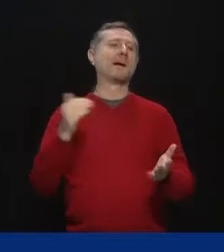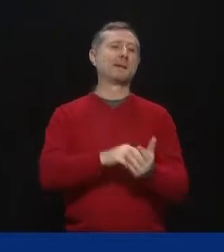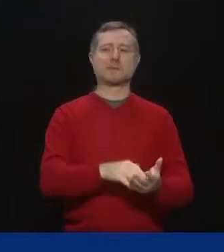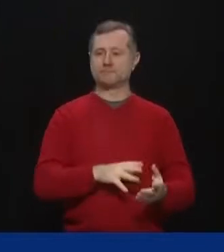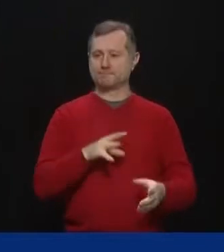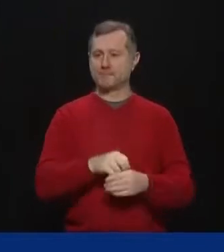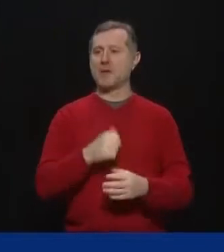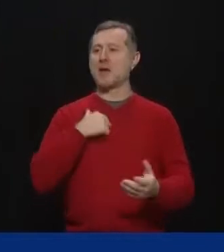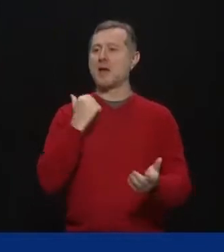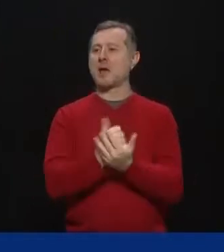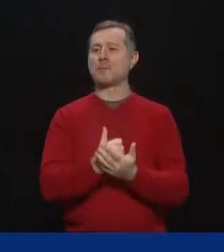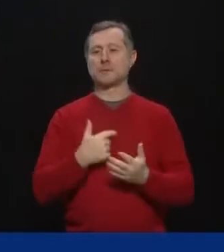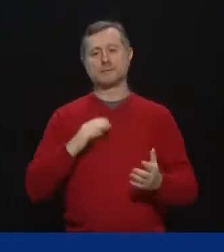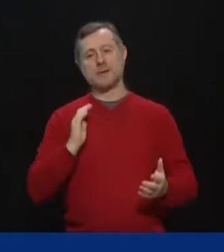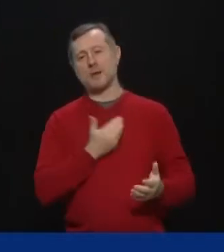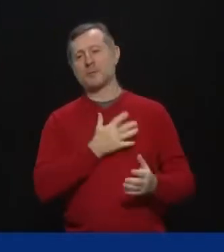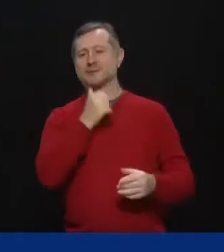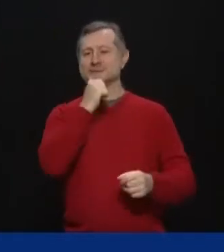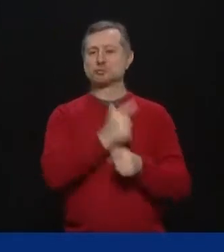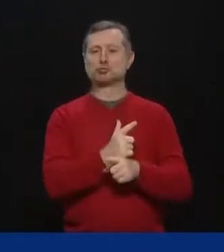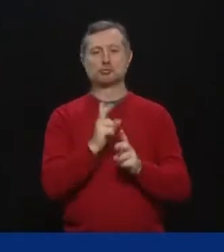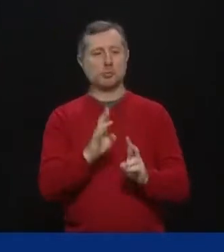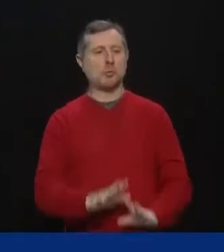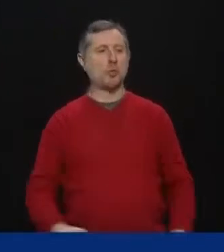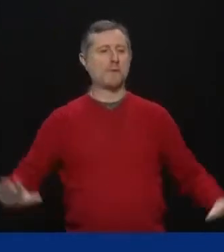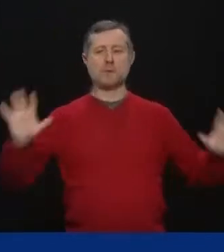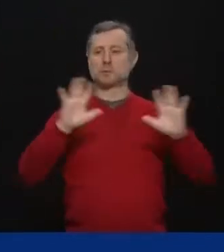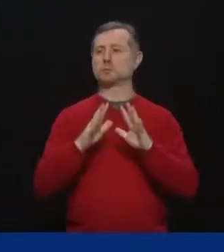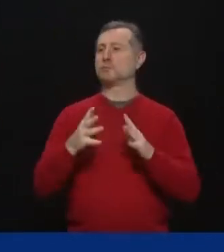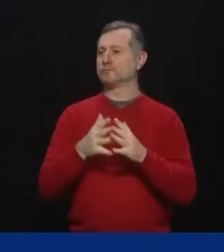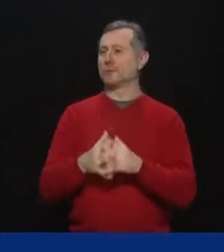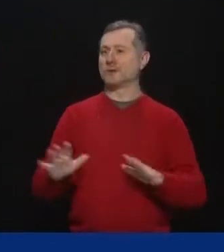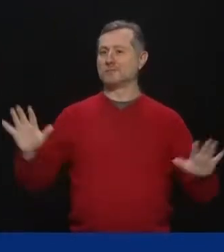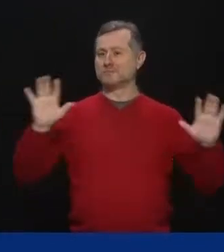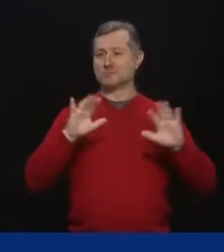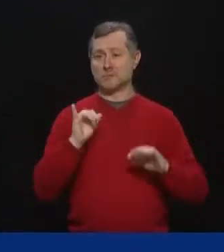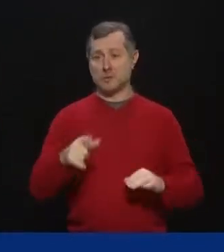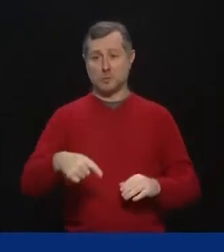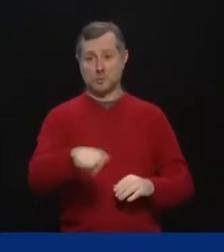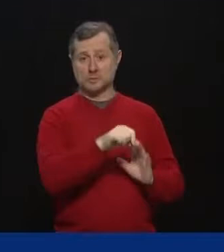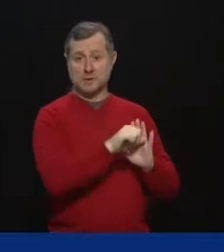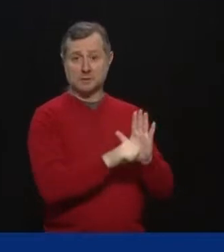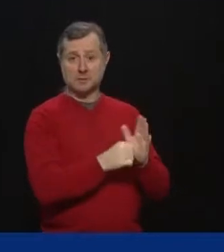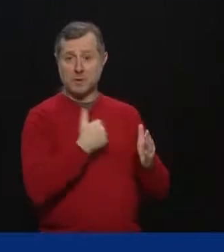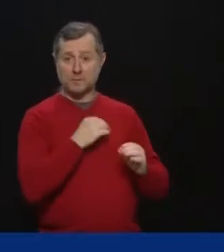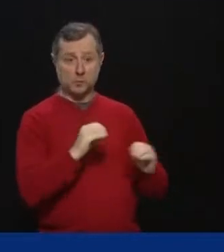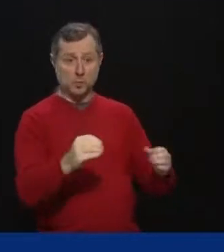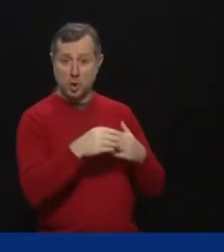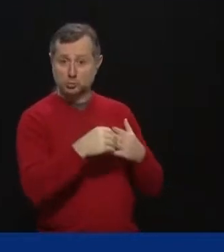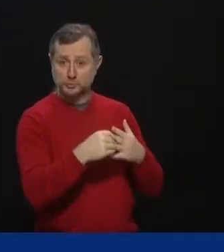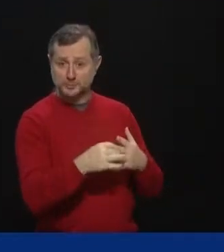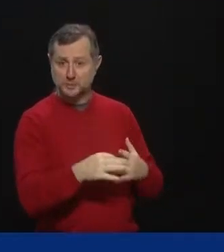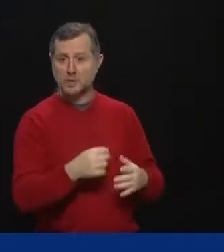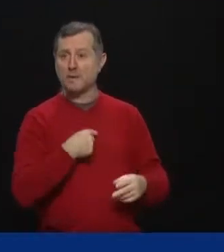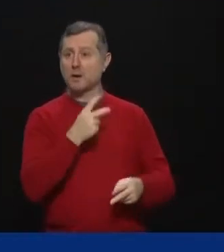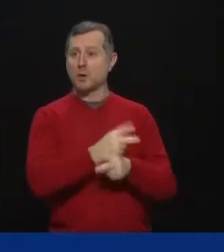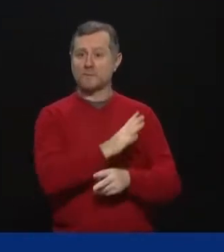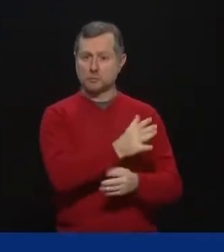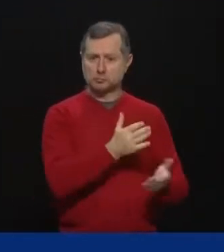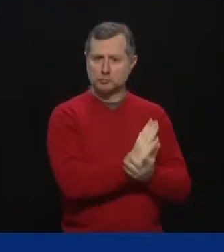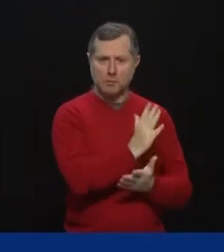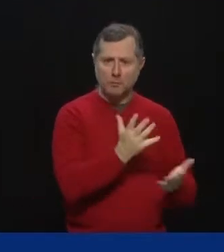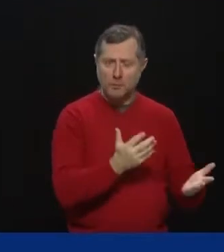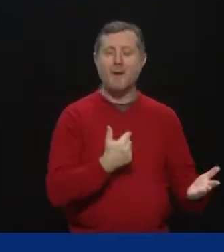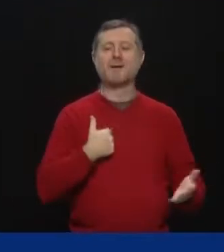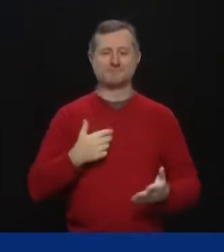sisters across this country who don't have the leadership in their state to look out for their rights. And so, yes,